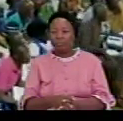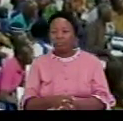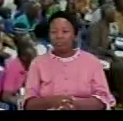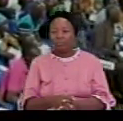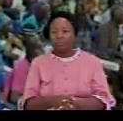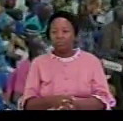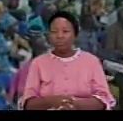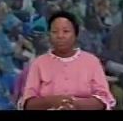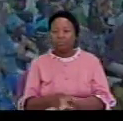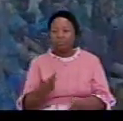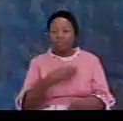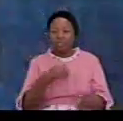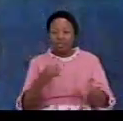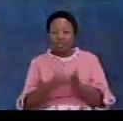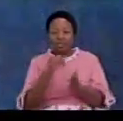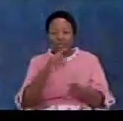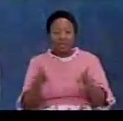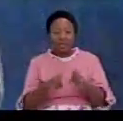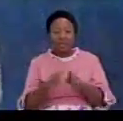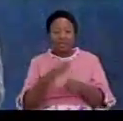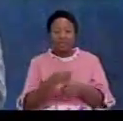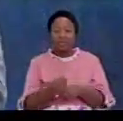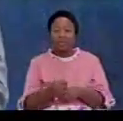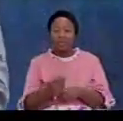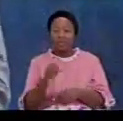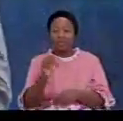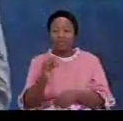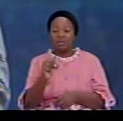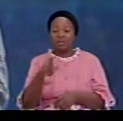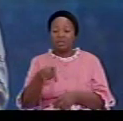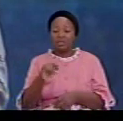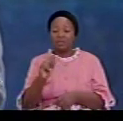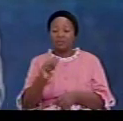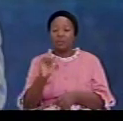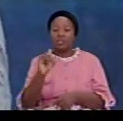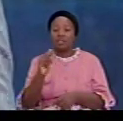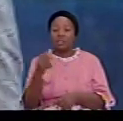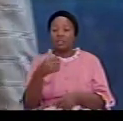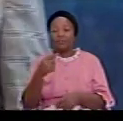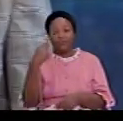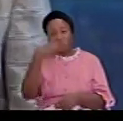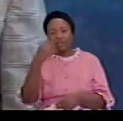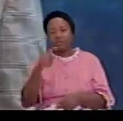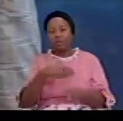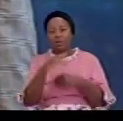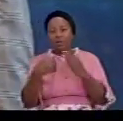And it's like you're spitting in the face of the Almighty God.